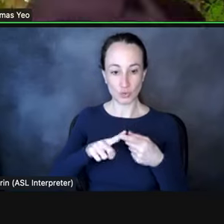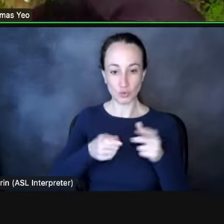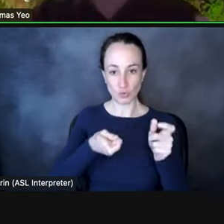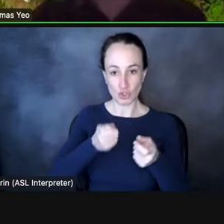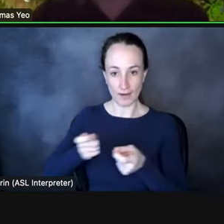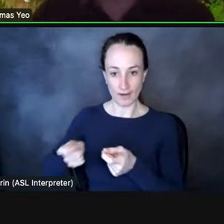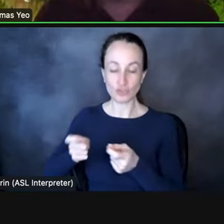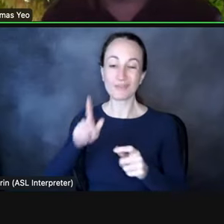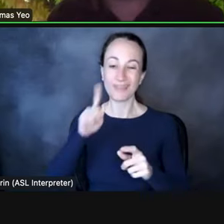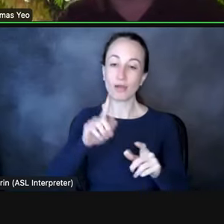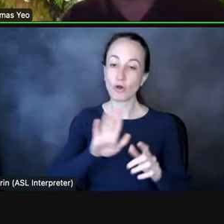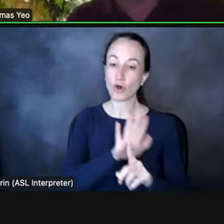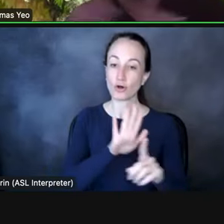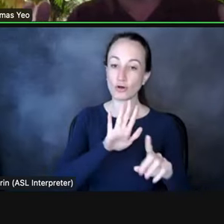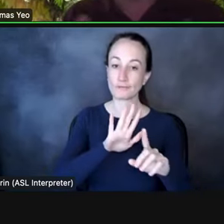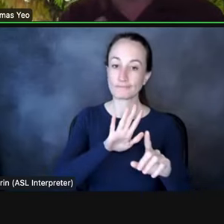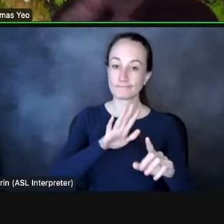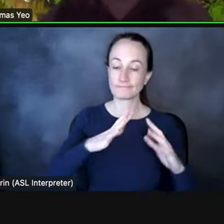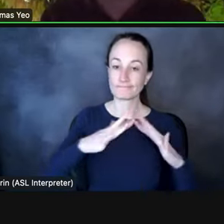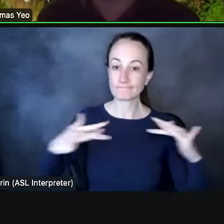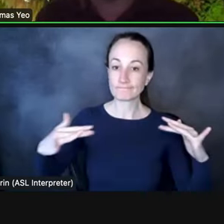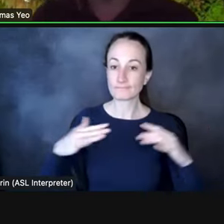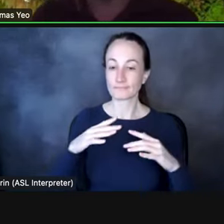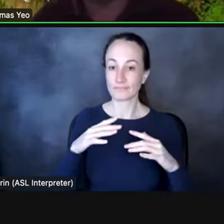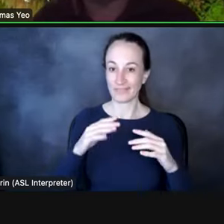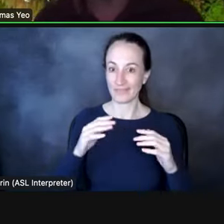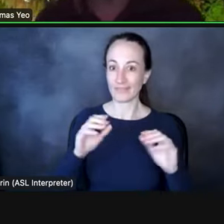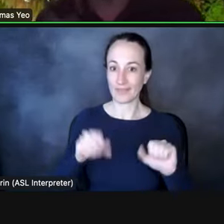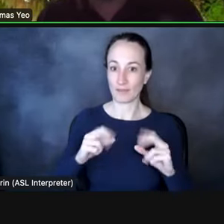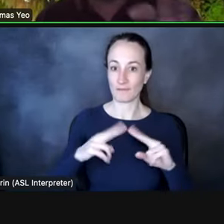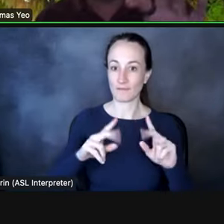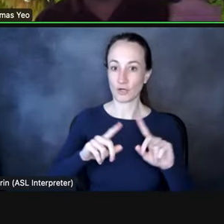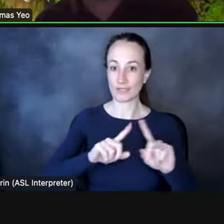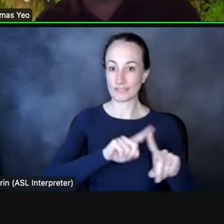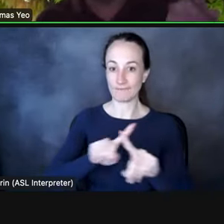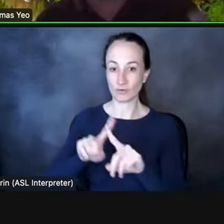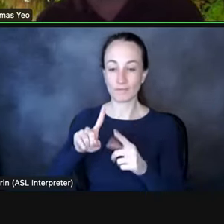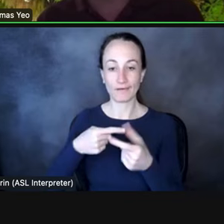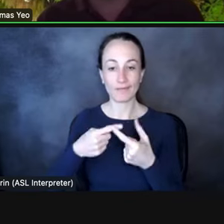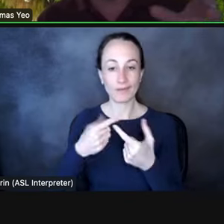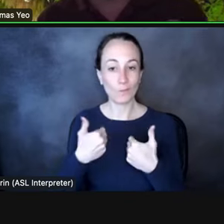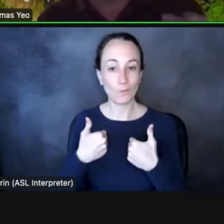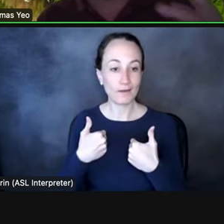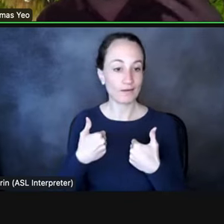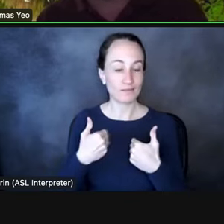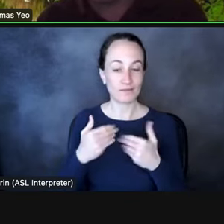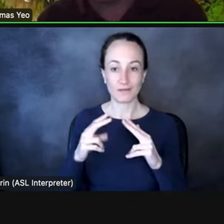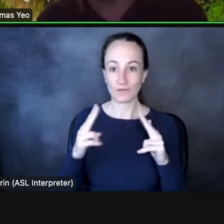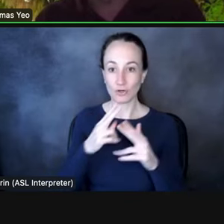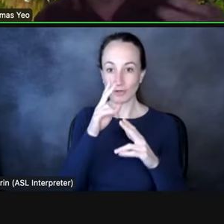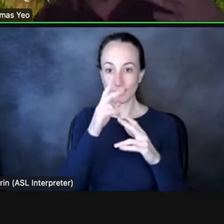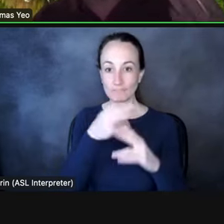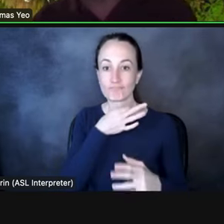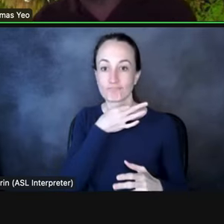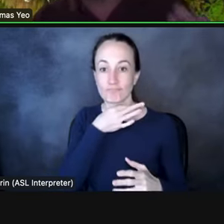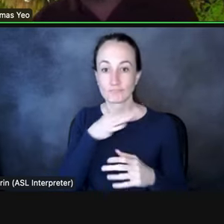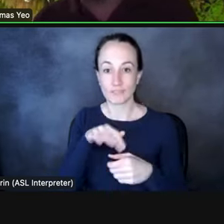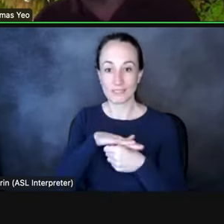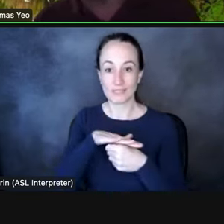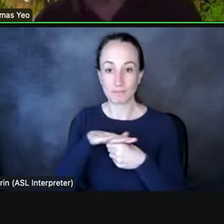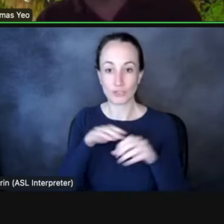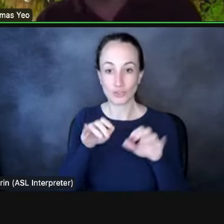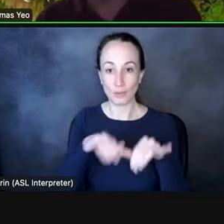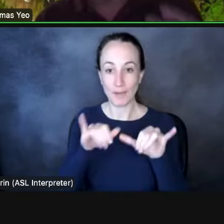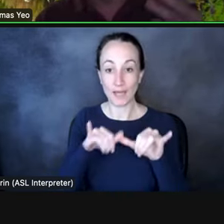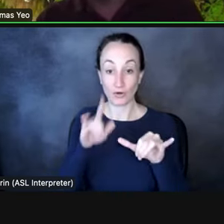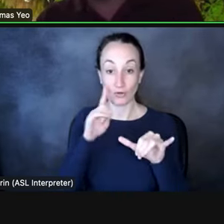to be different, right? And they can be very different, right? And yet we get this quite intriguing spatial pattern, which agrees quite